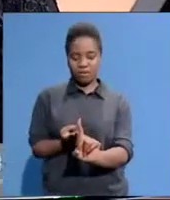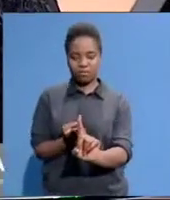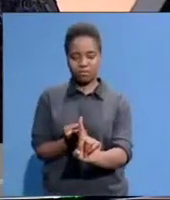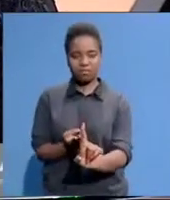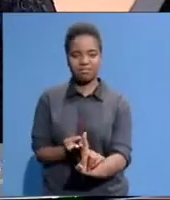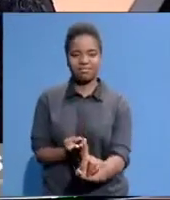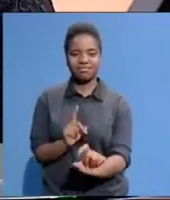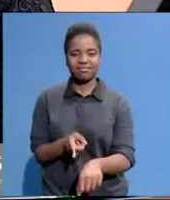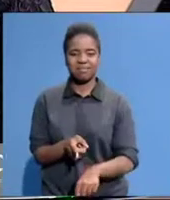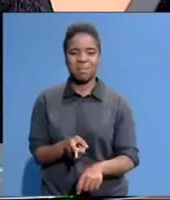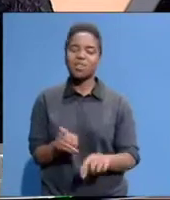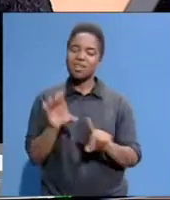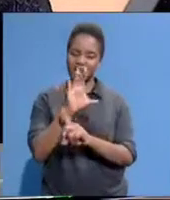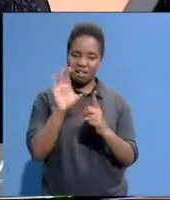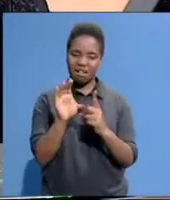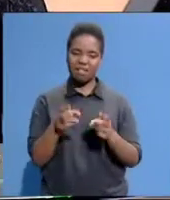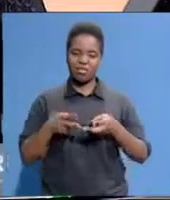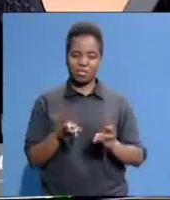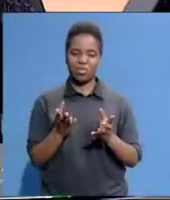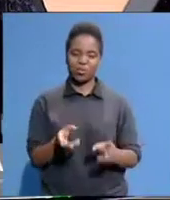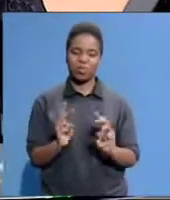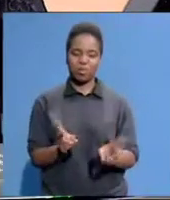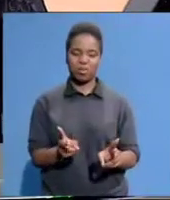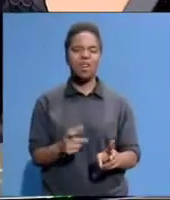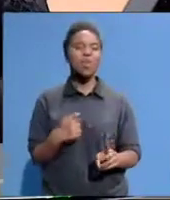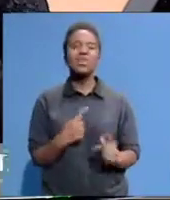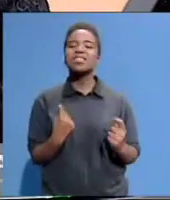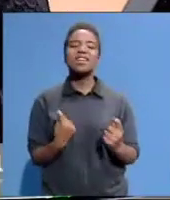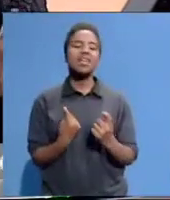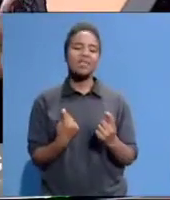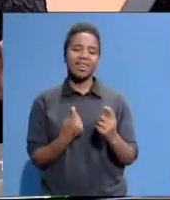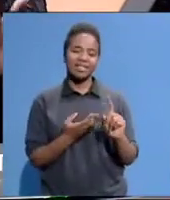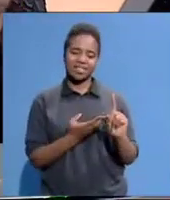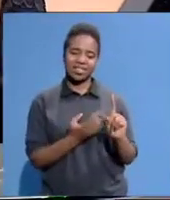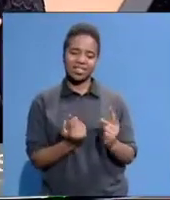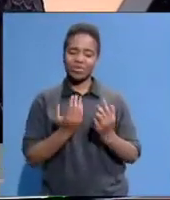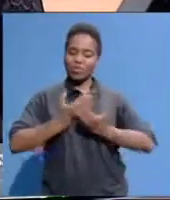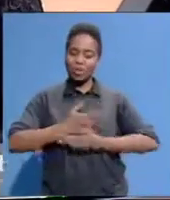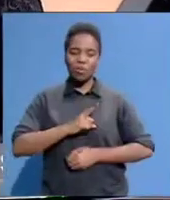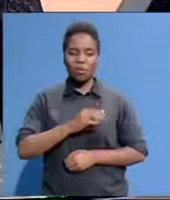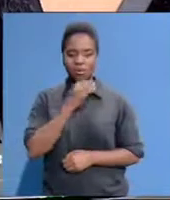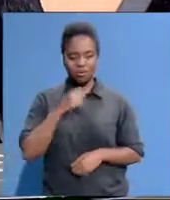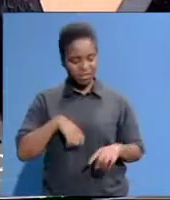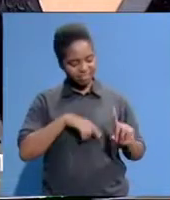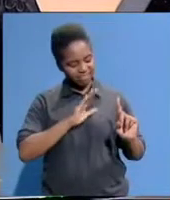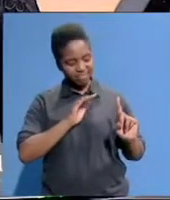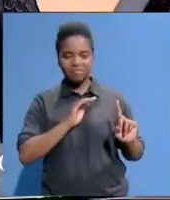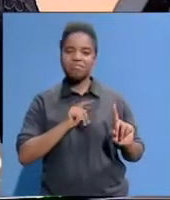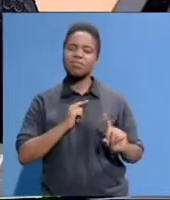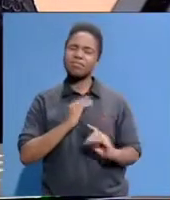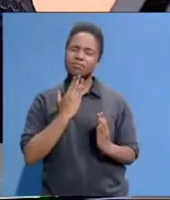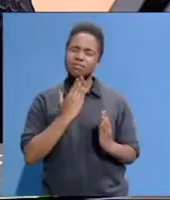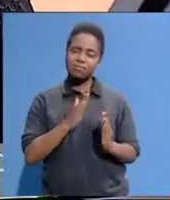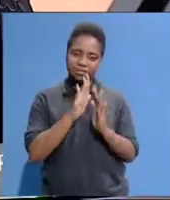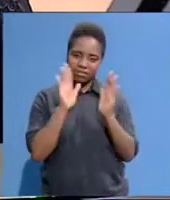regards to tomorrow's celebration. And we call it a celebration because siyamhambisa utata, sithi papa tata, siyabulela ngayo yonke